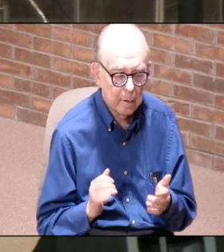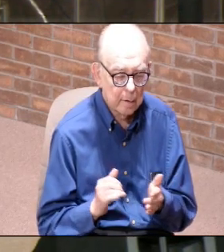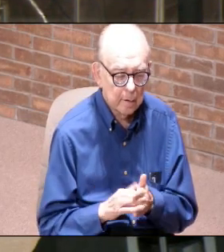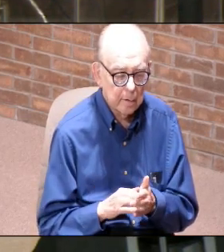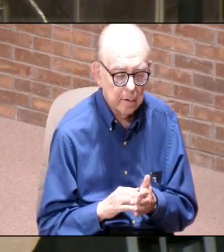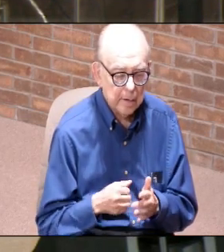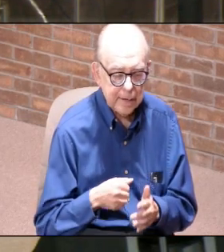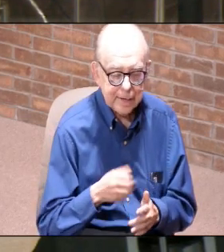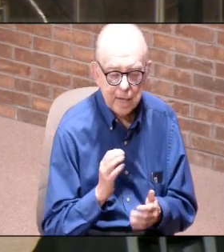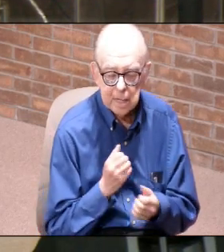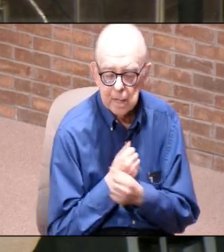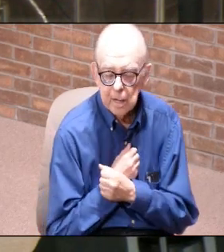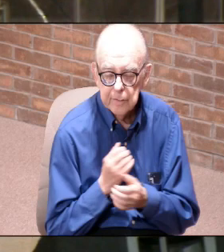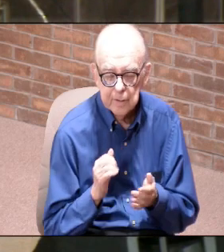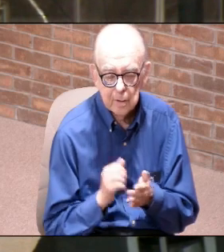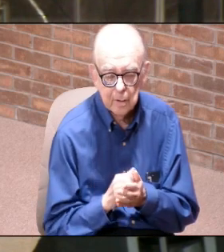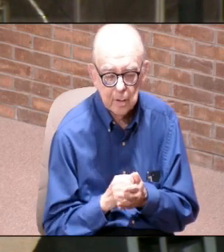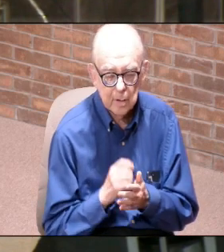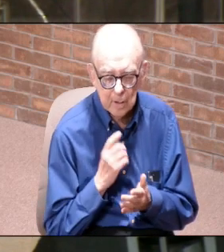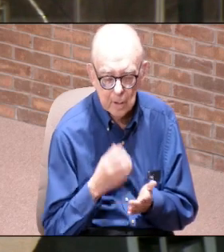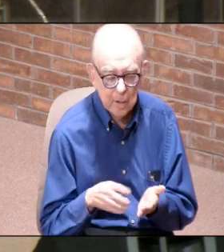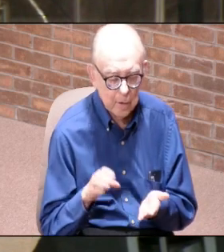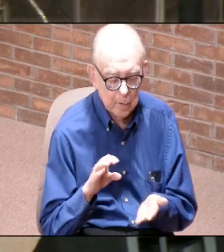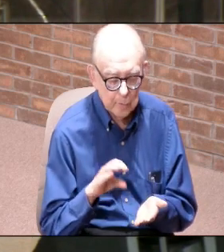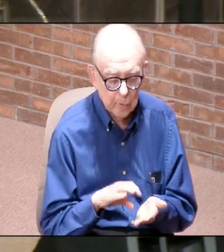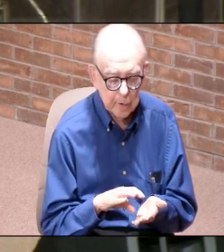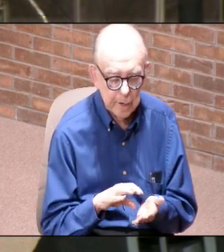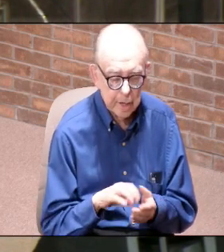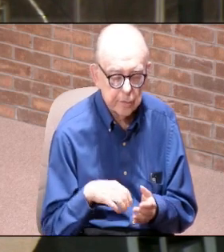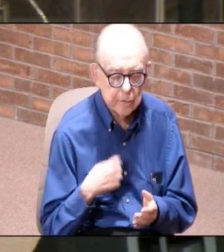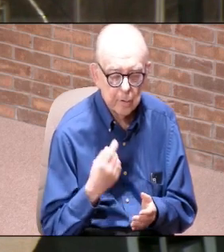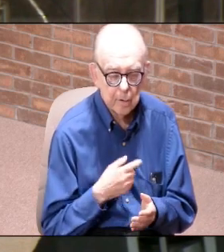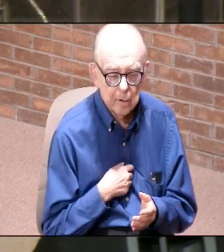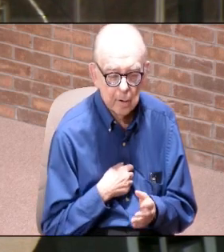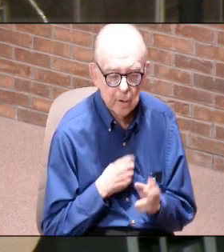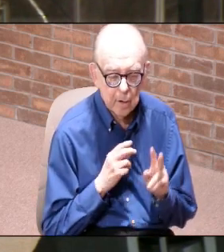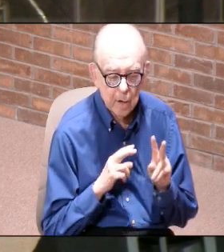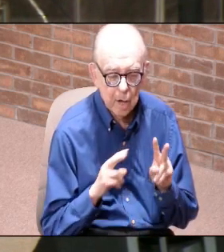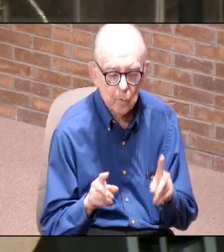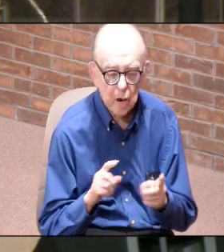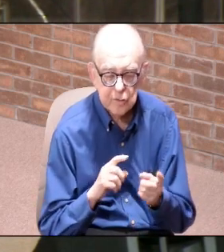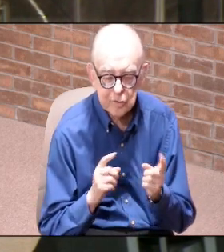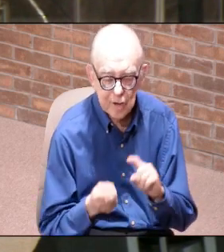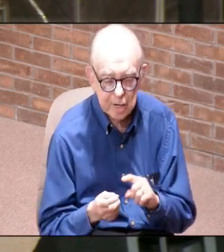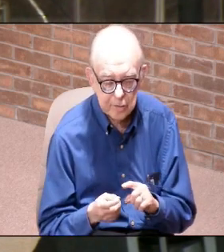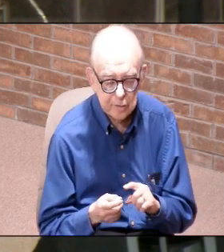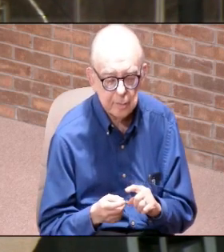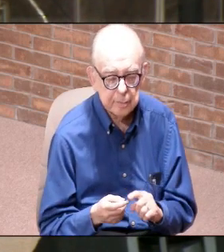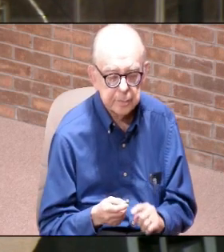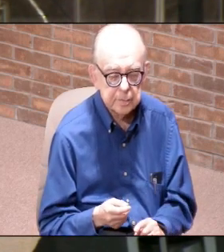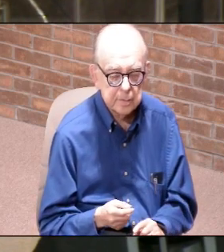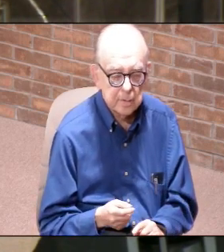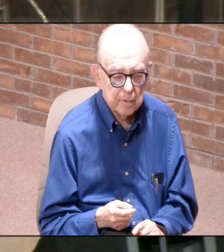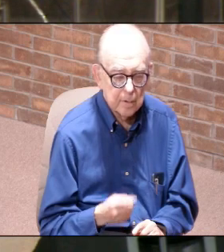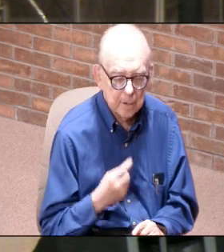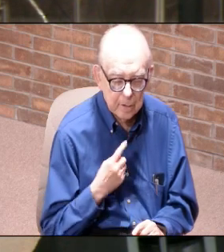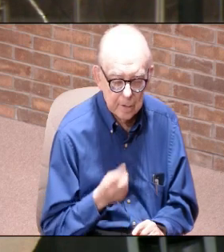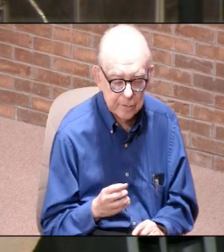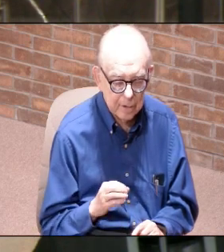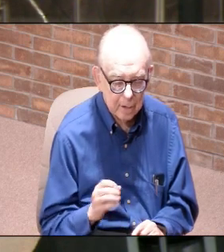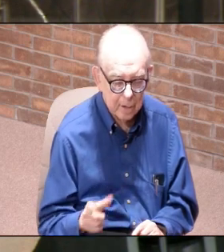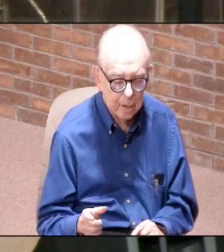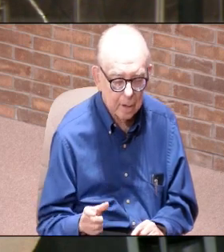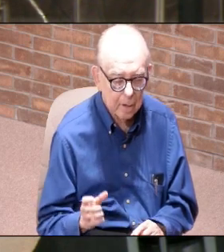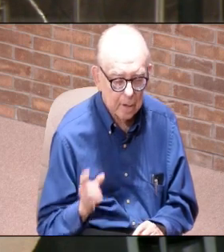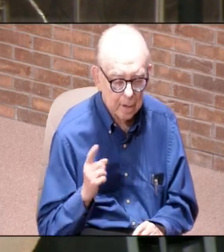That's what God loves, is to pour into us and watch change. Say, cool,